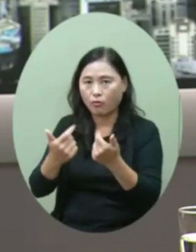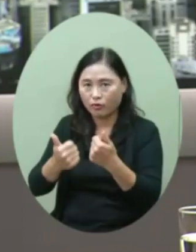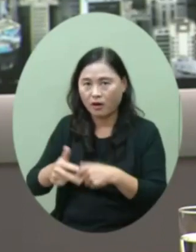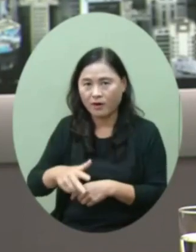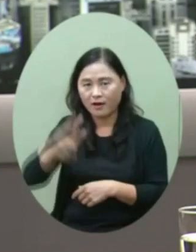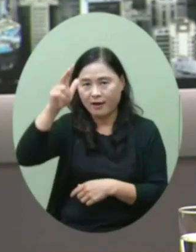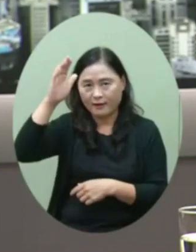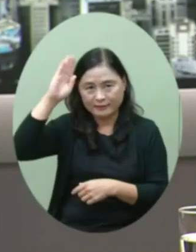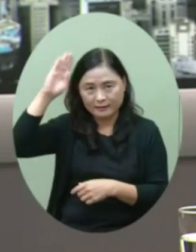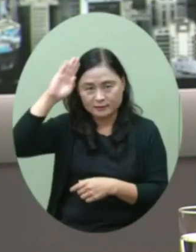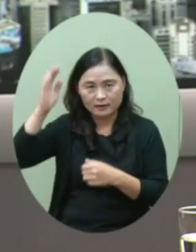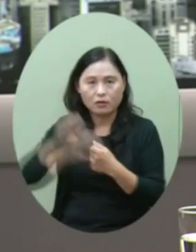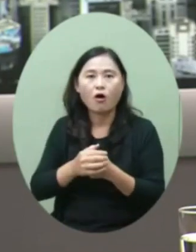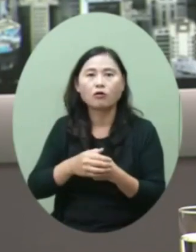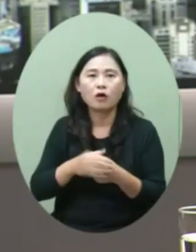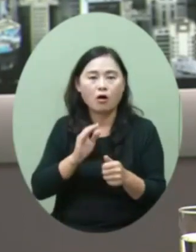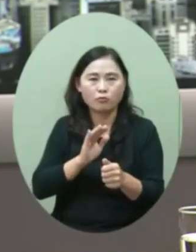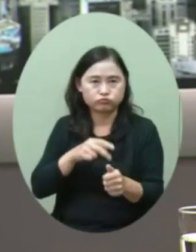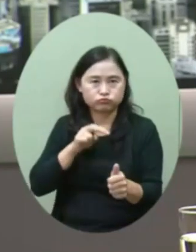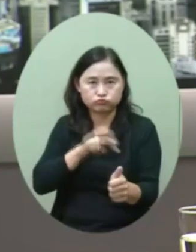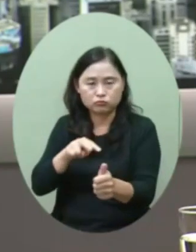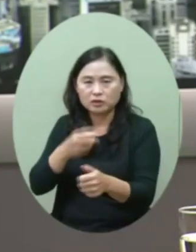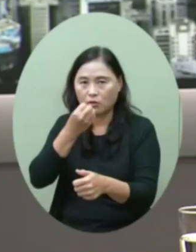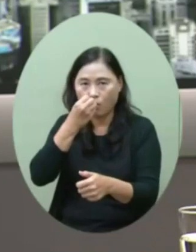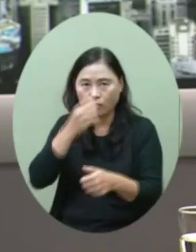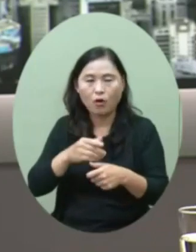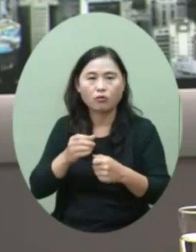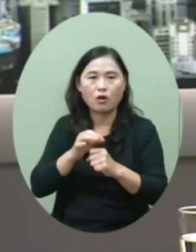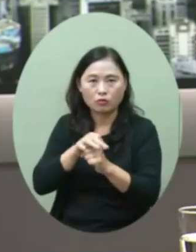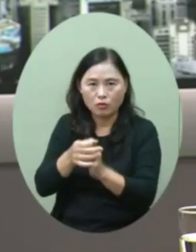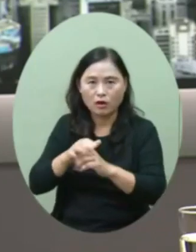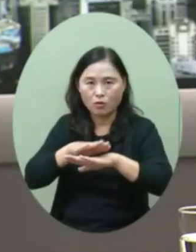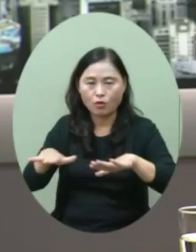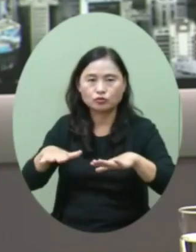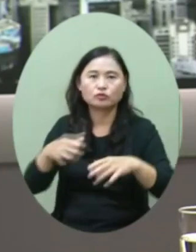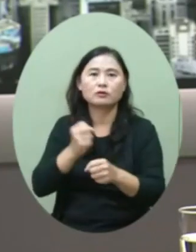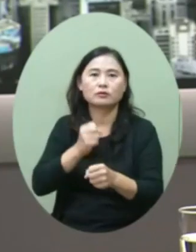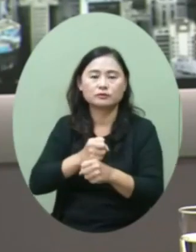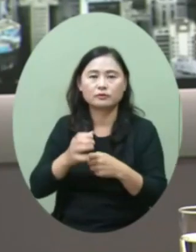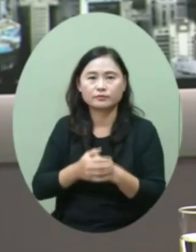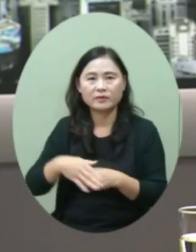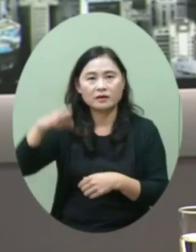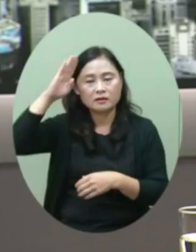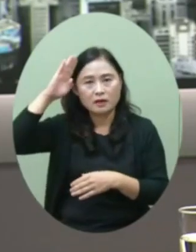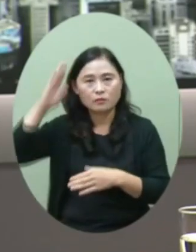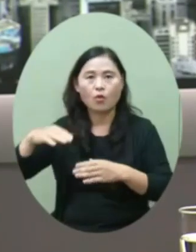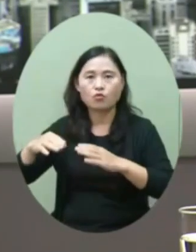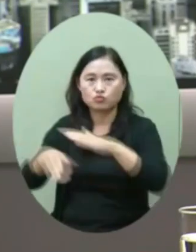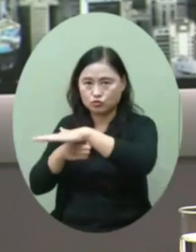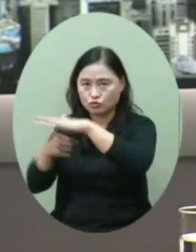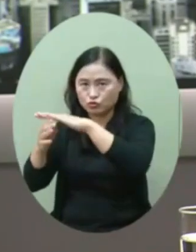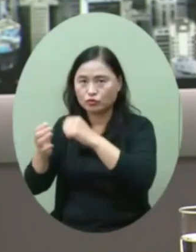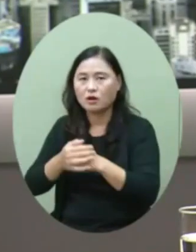give full support and work and cooperate fully with the police force